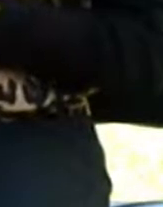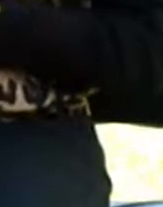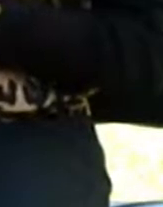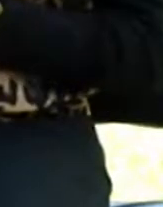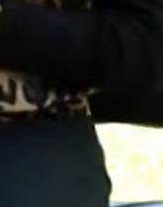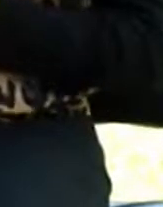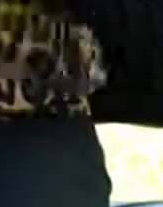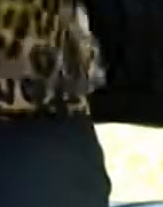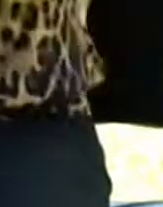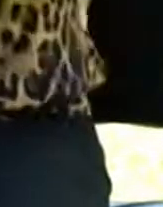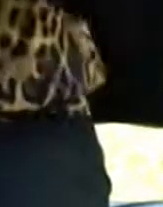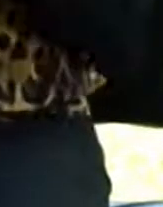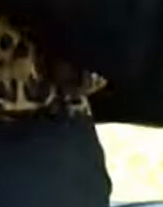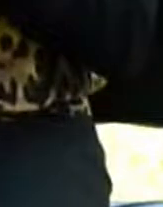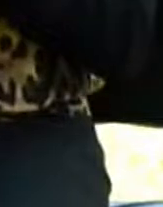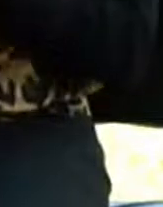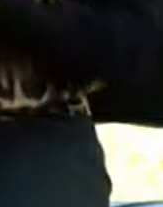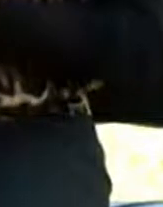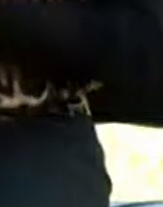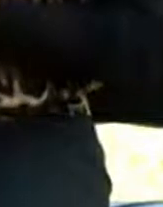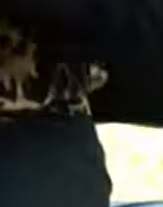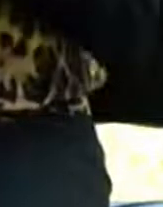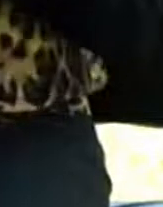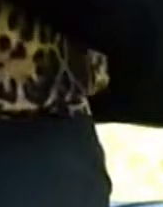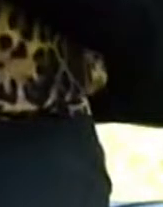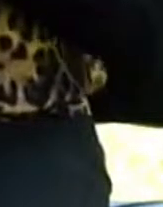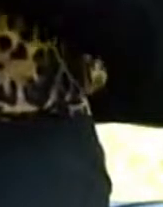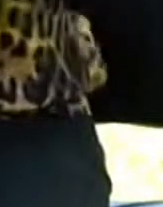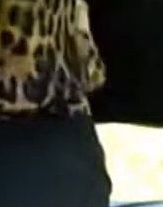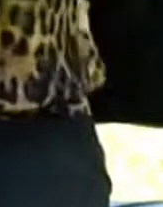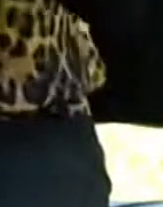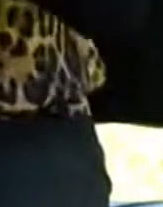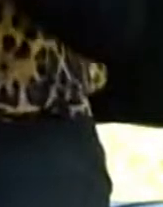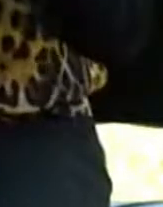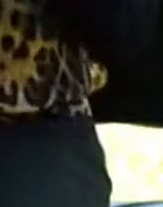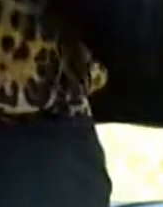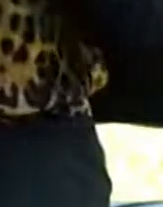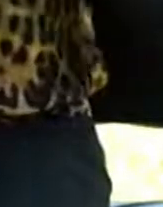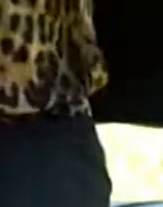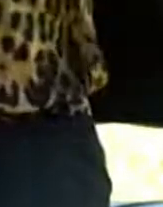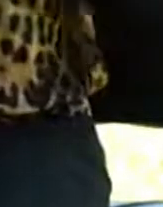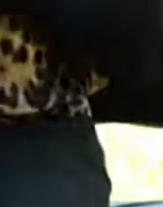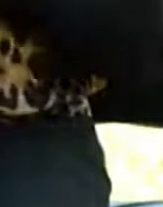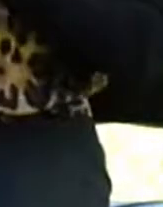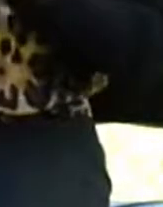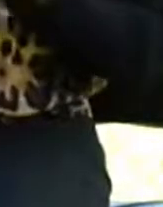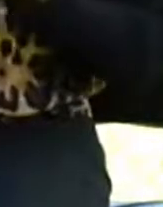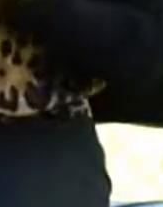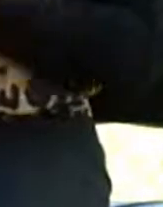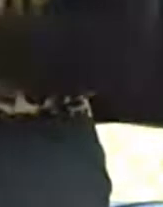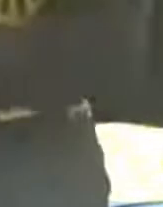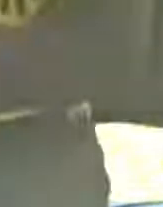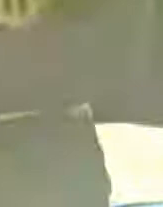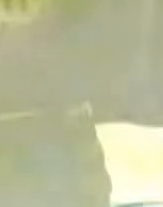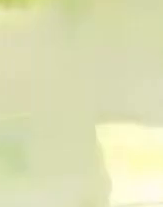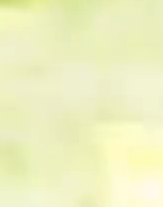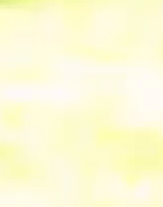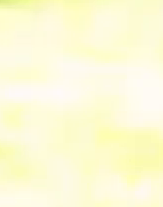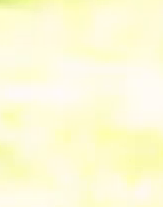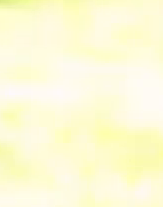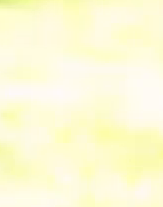Tijni nahero, emomiyo ka nadhi e mbalariany, ne en gombona mondo akony jogo man kod ng'ol mar winjo.